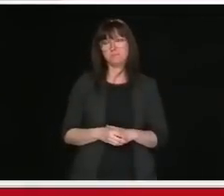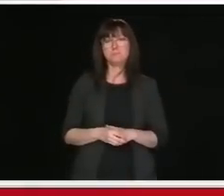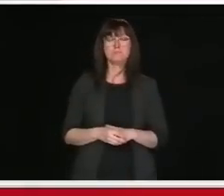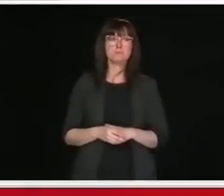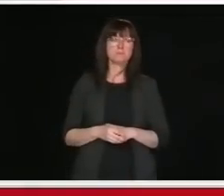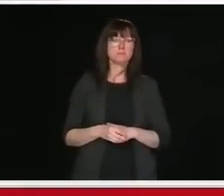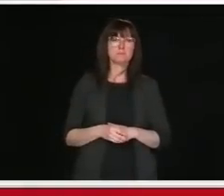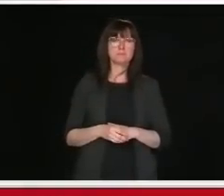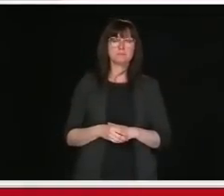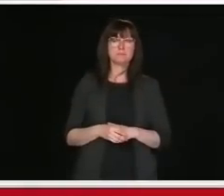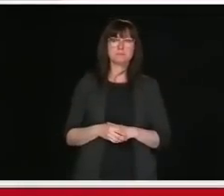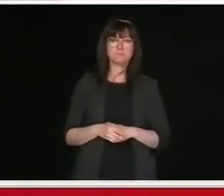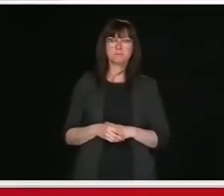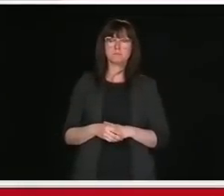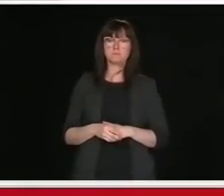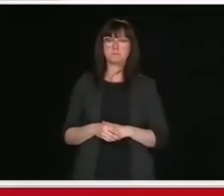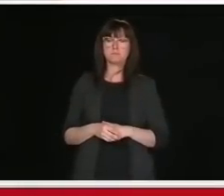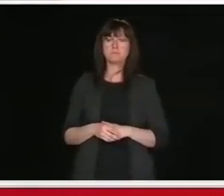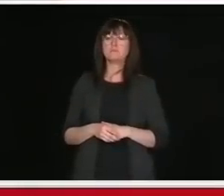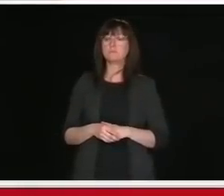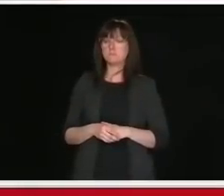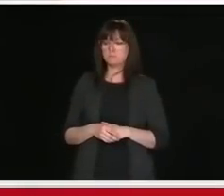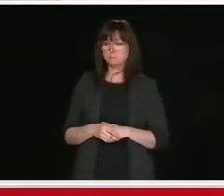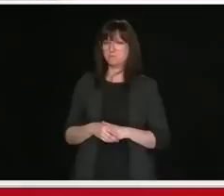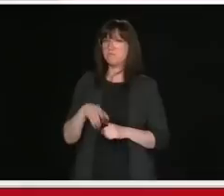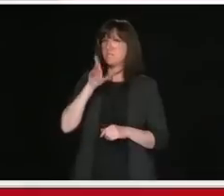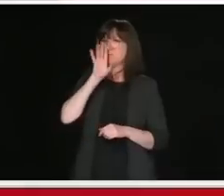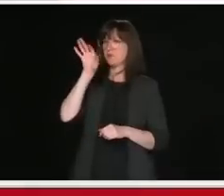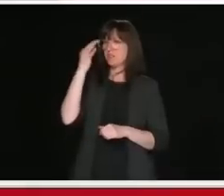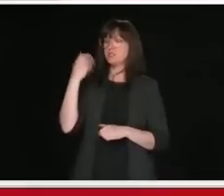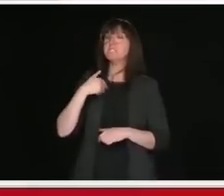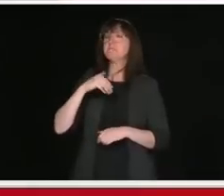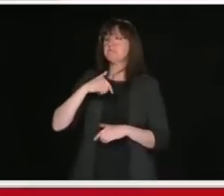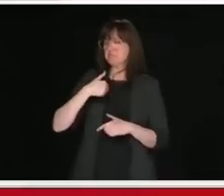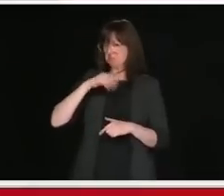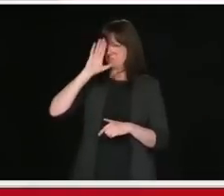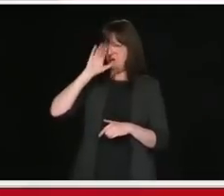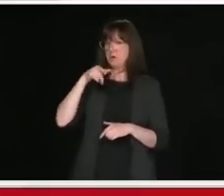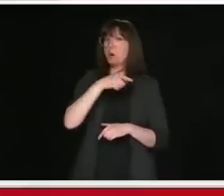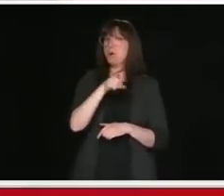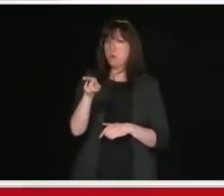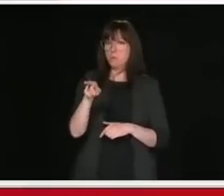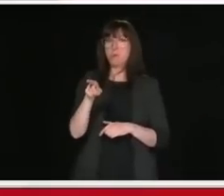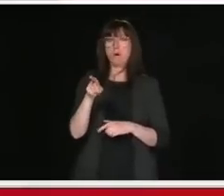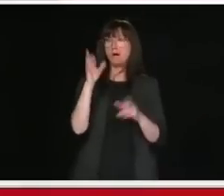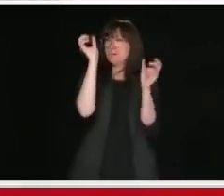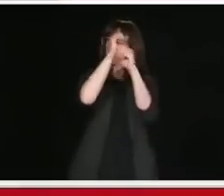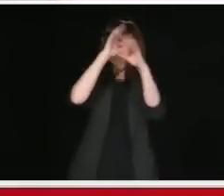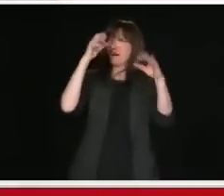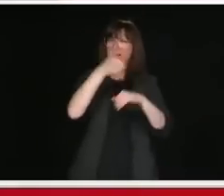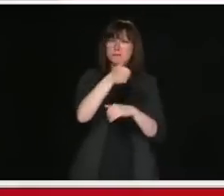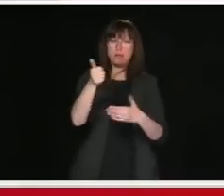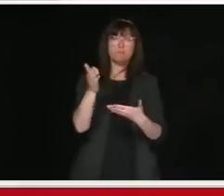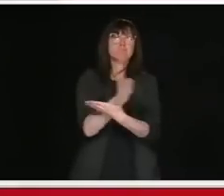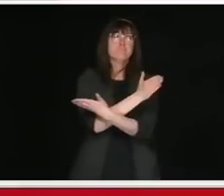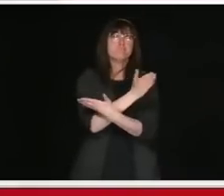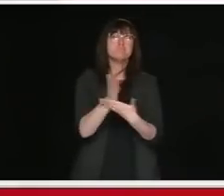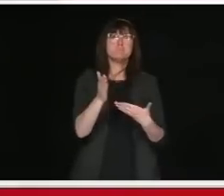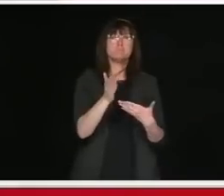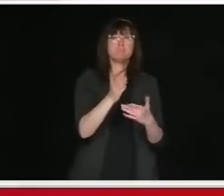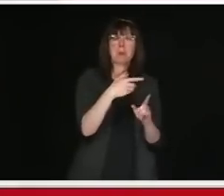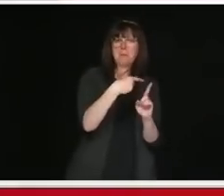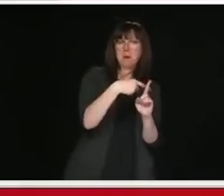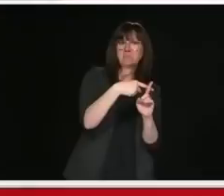people can imagine all kinds of different scenarios that goes from it's not that bad to